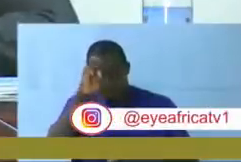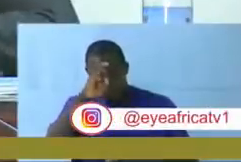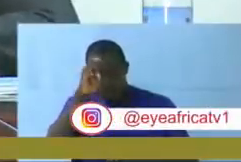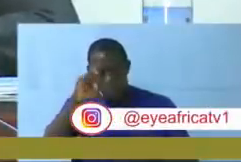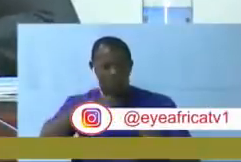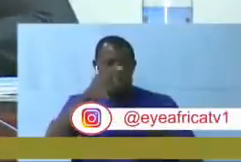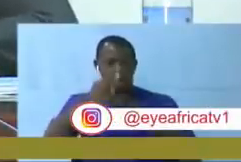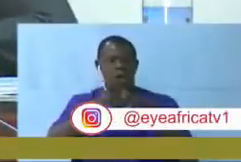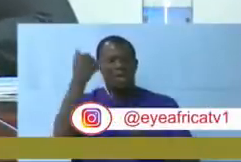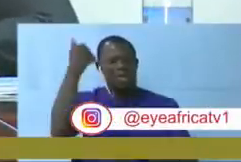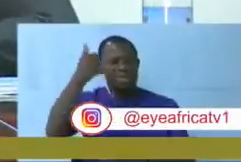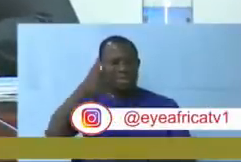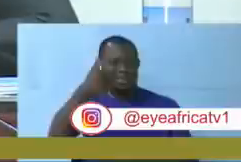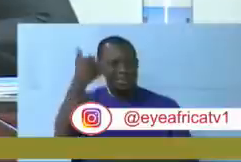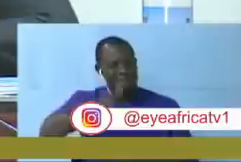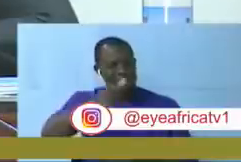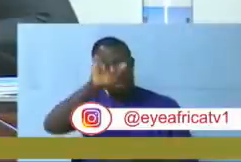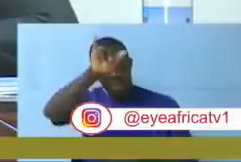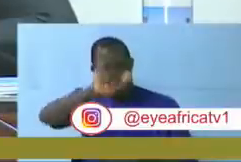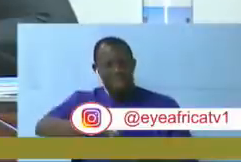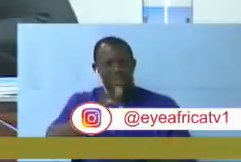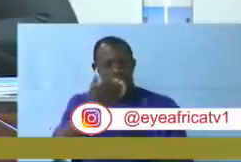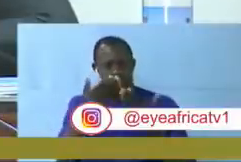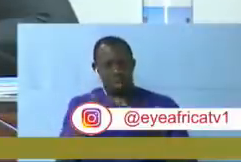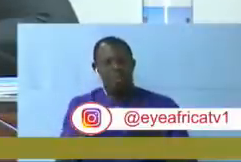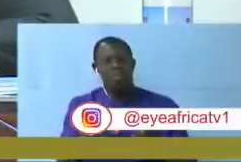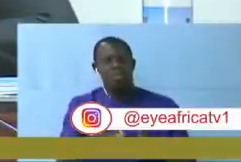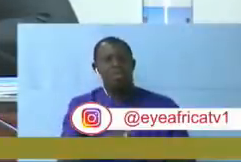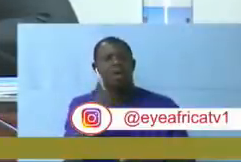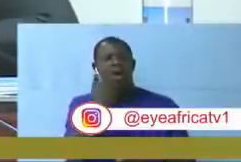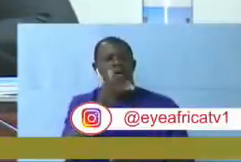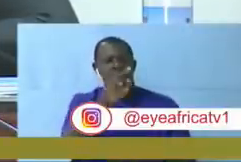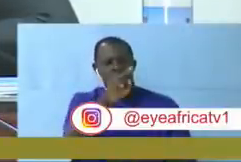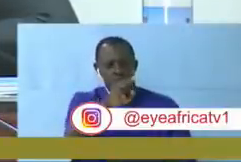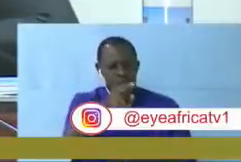And what is your position in IHRDA?